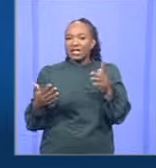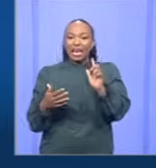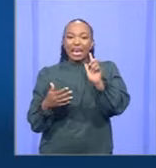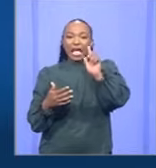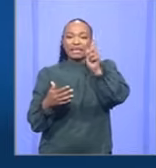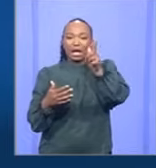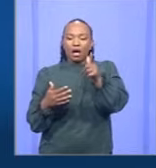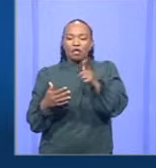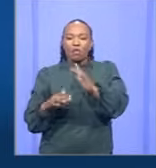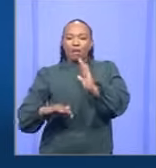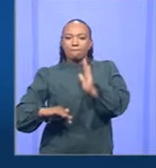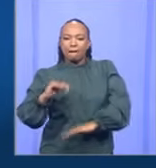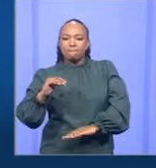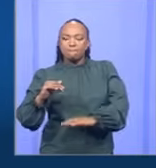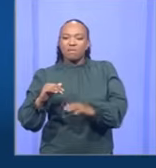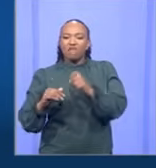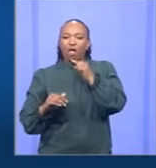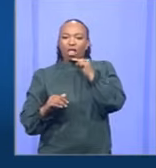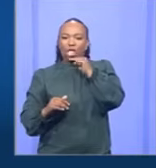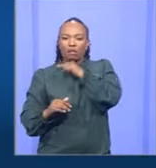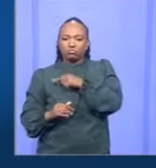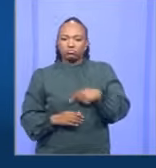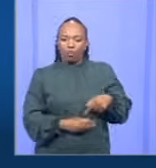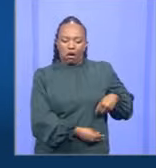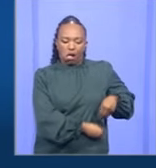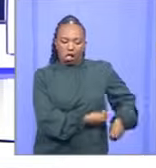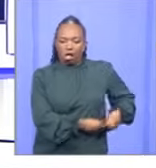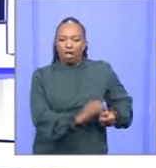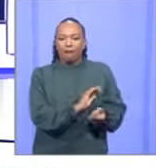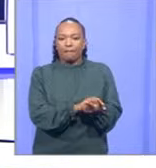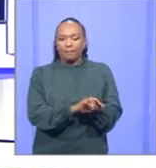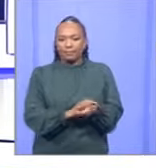ka ditatofatšo tša bomenetša.